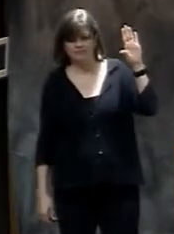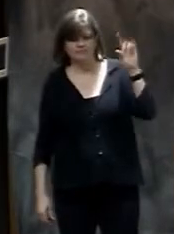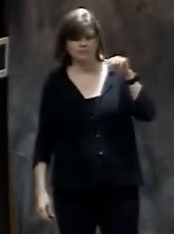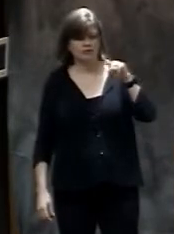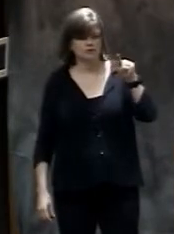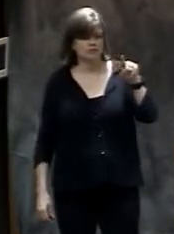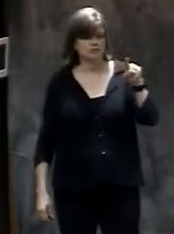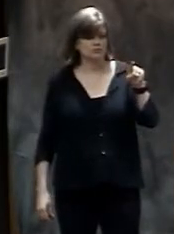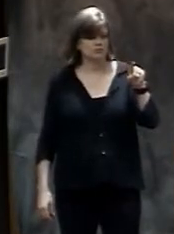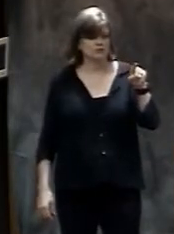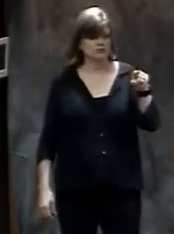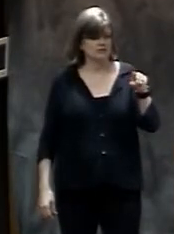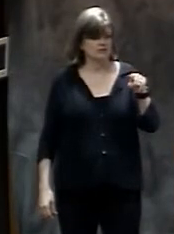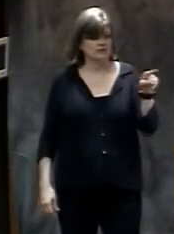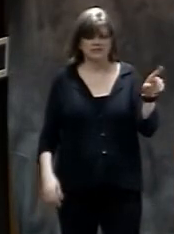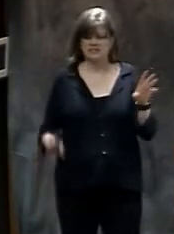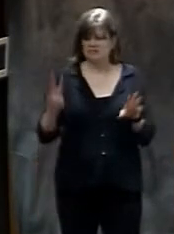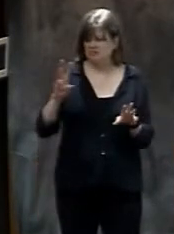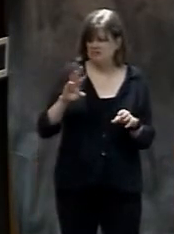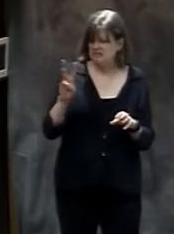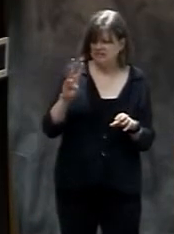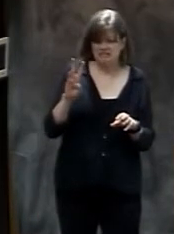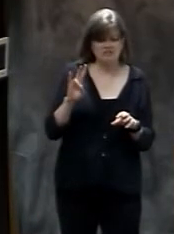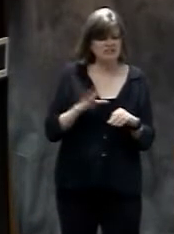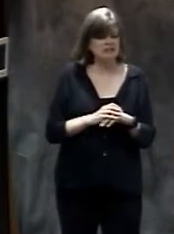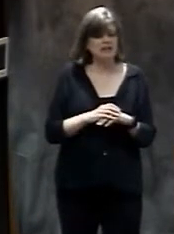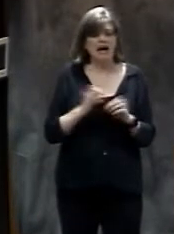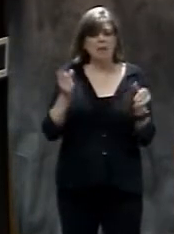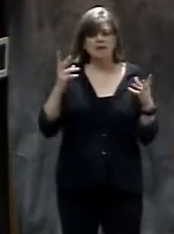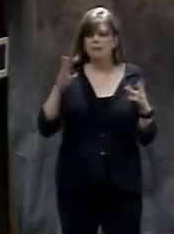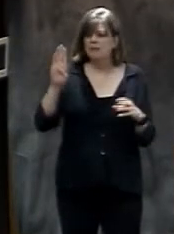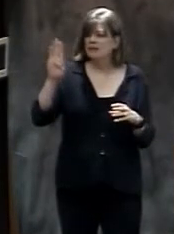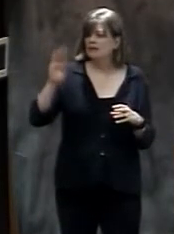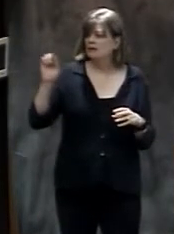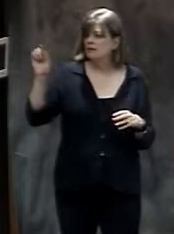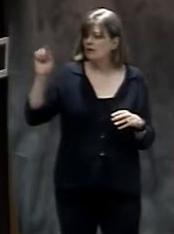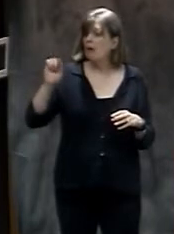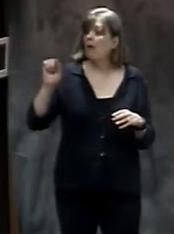Ooh, not too many on A, okay. How about B?